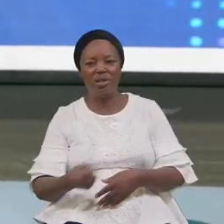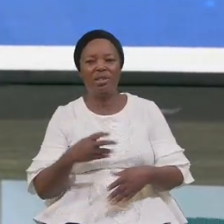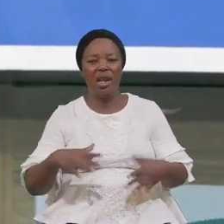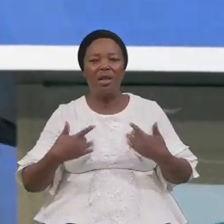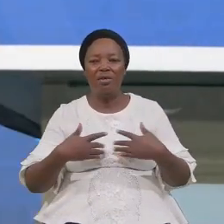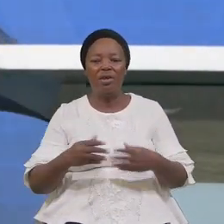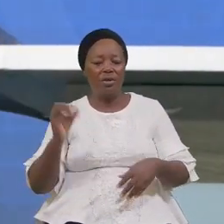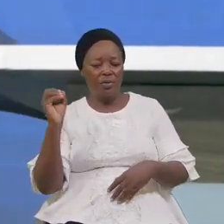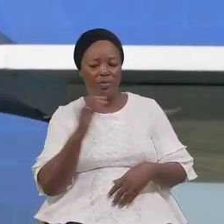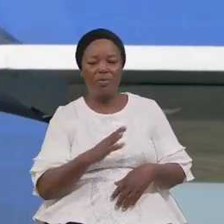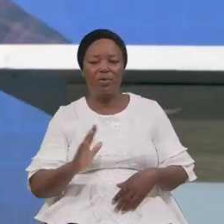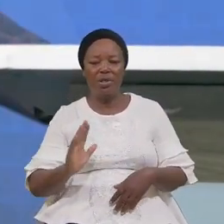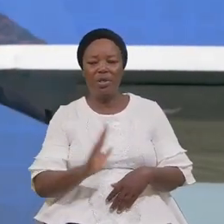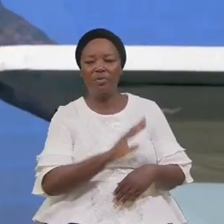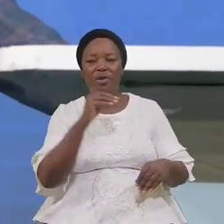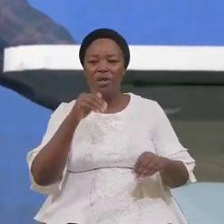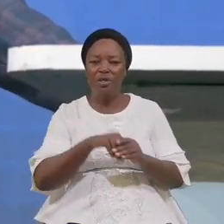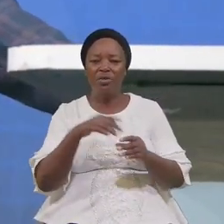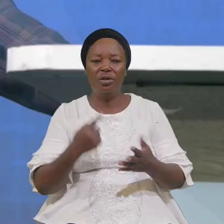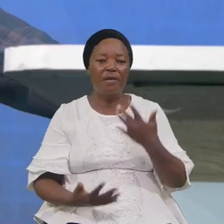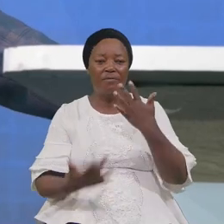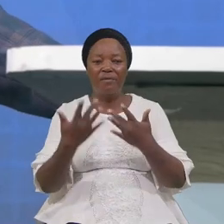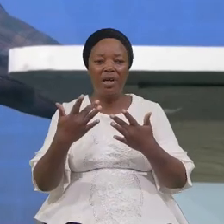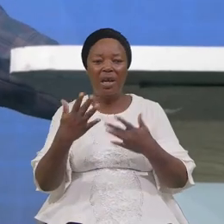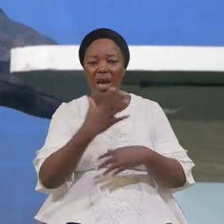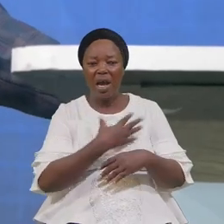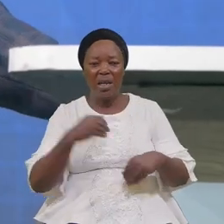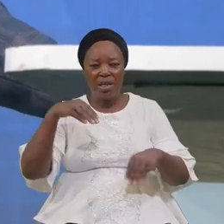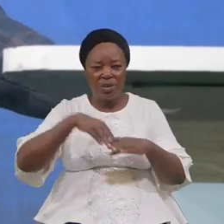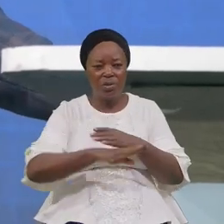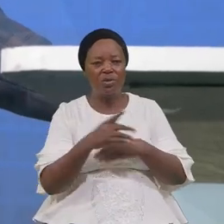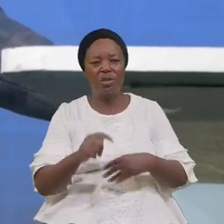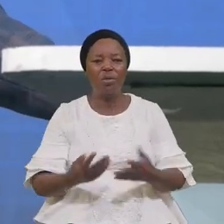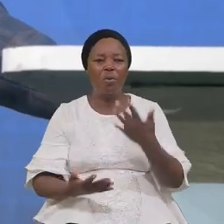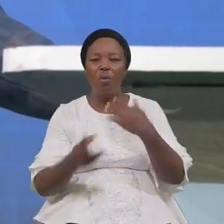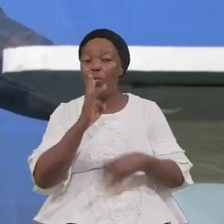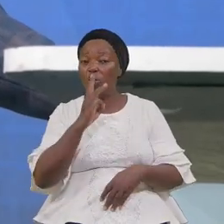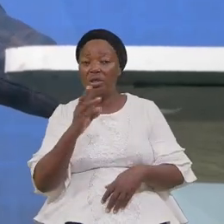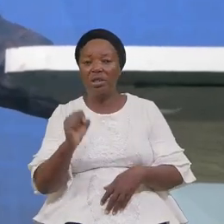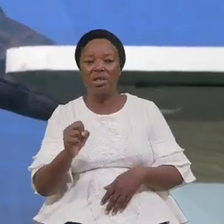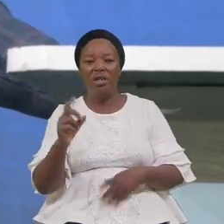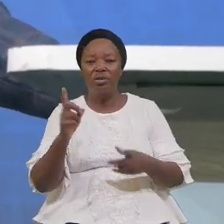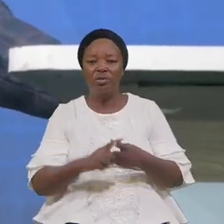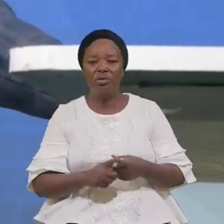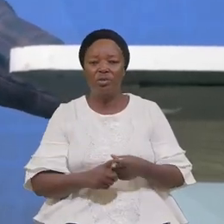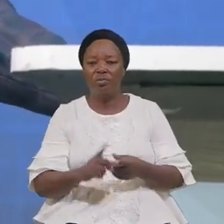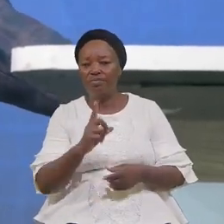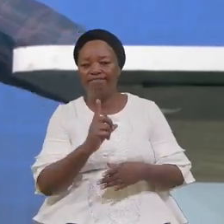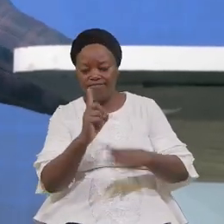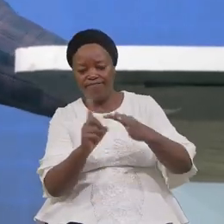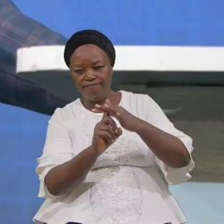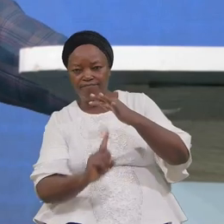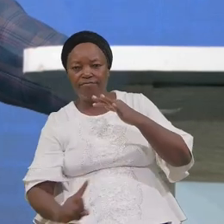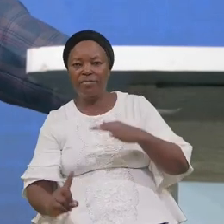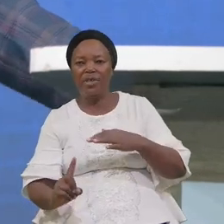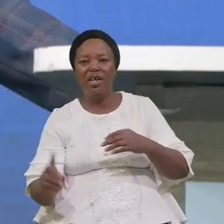him into the fire and into the waters to drown him, to burn him